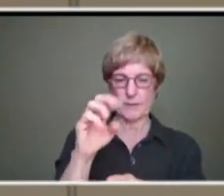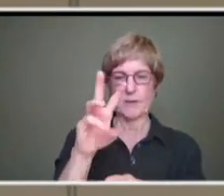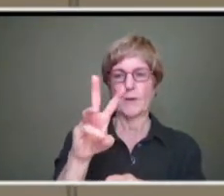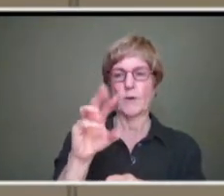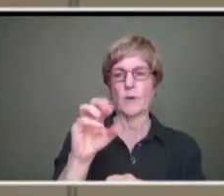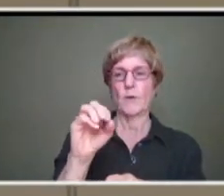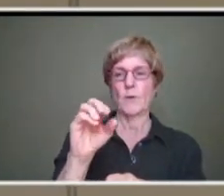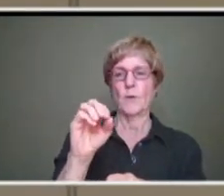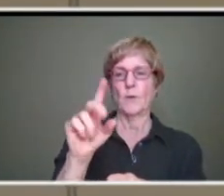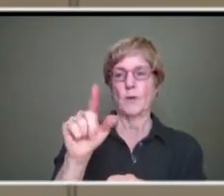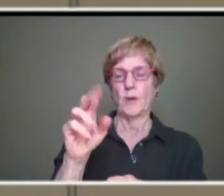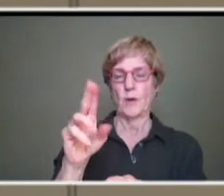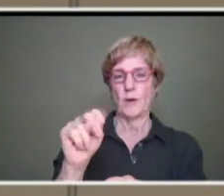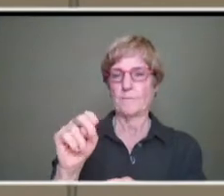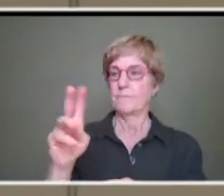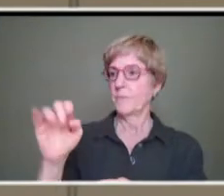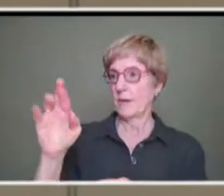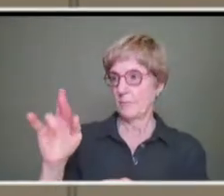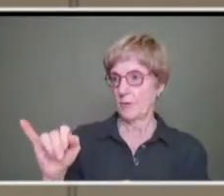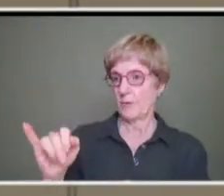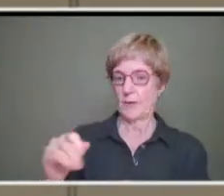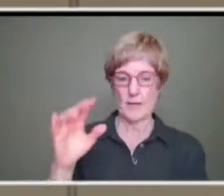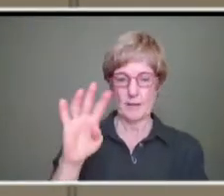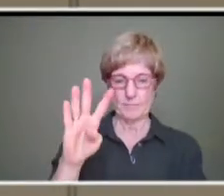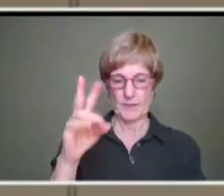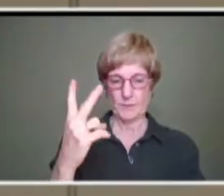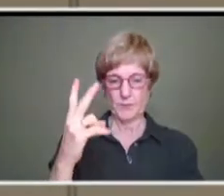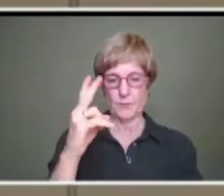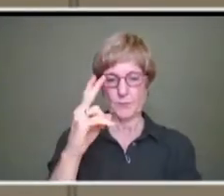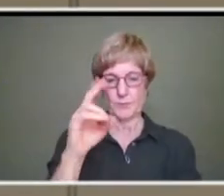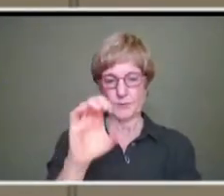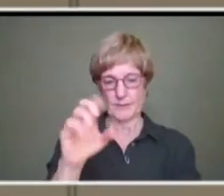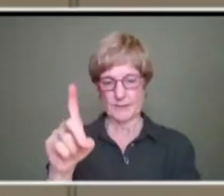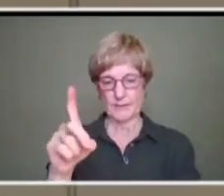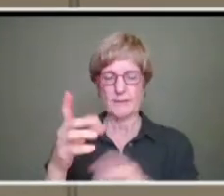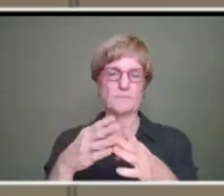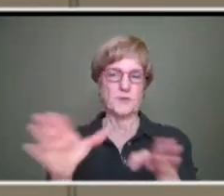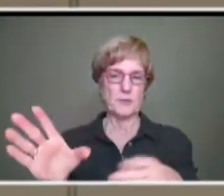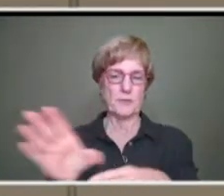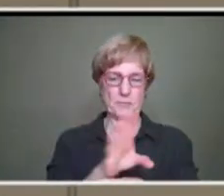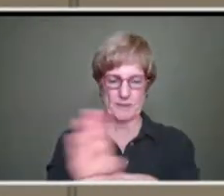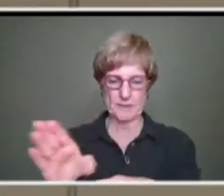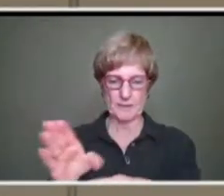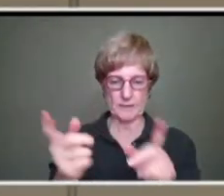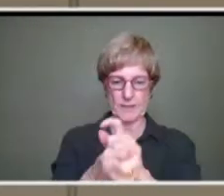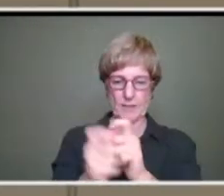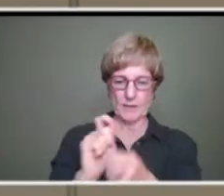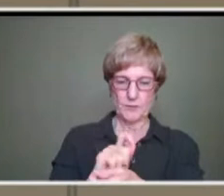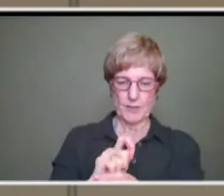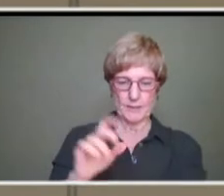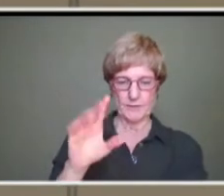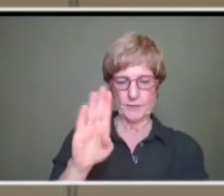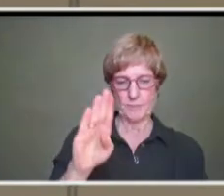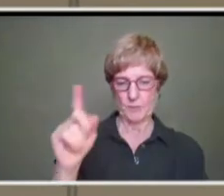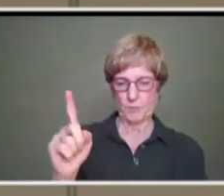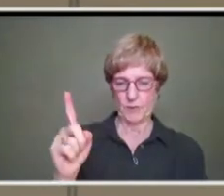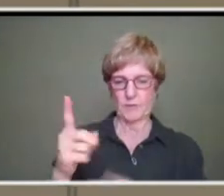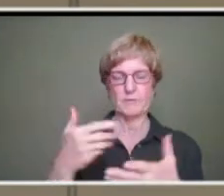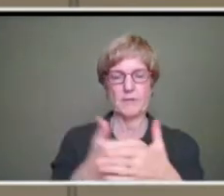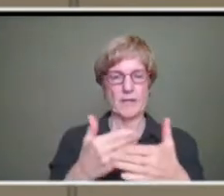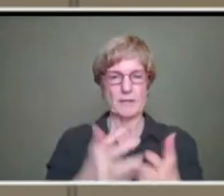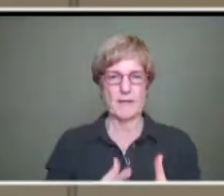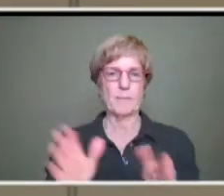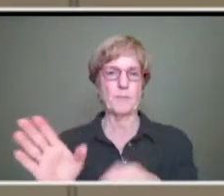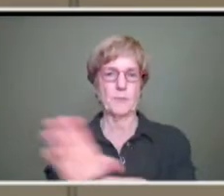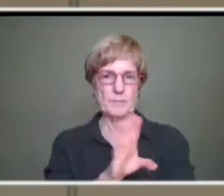bakari's District current zone is b2cd General business and the proposed zone is B1 neighborhood business staff recommends approval of this petition there are